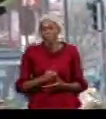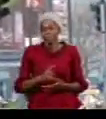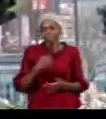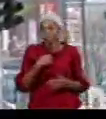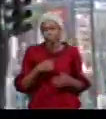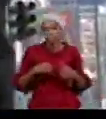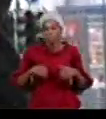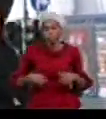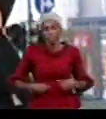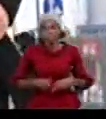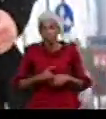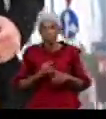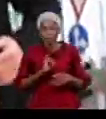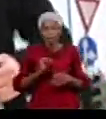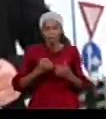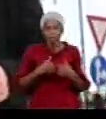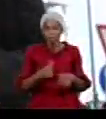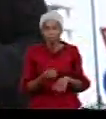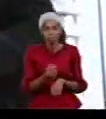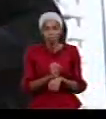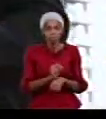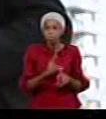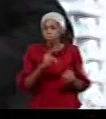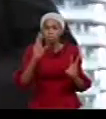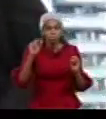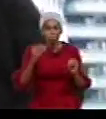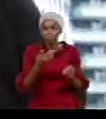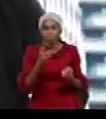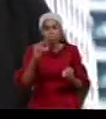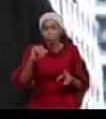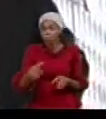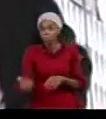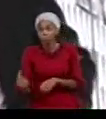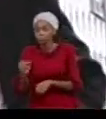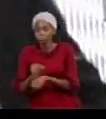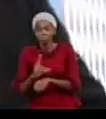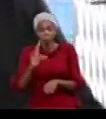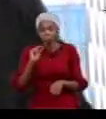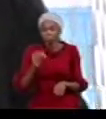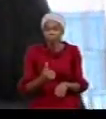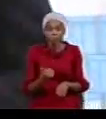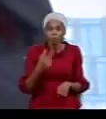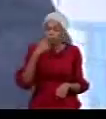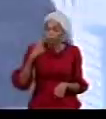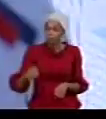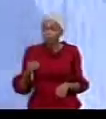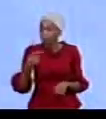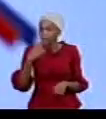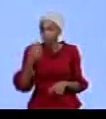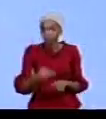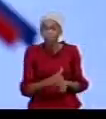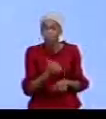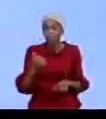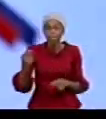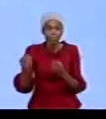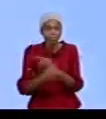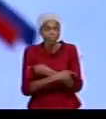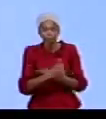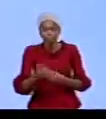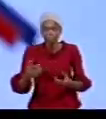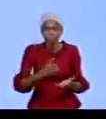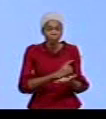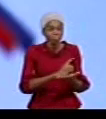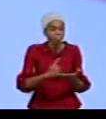another project I have. He said there's no other project, there's no other assignment. It says any day, any week,